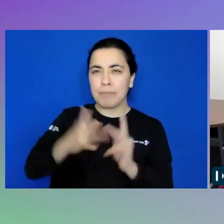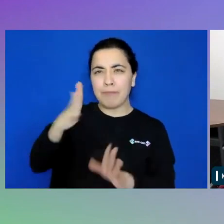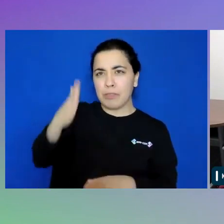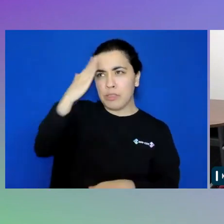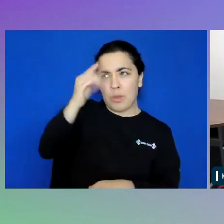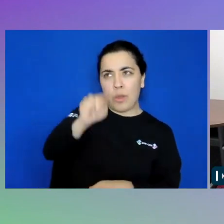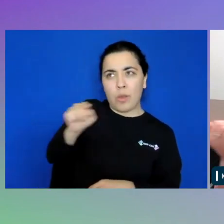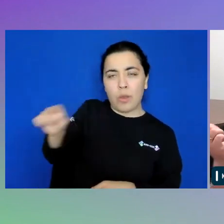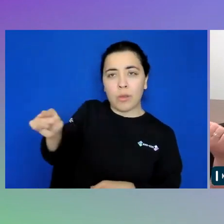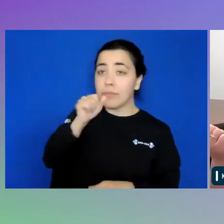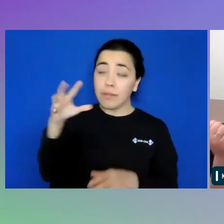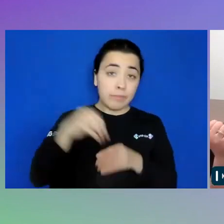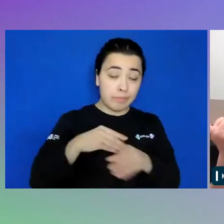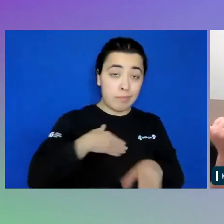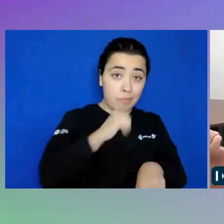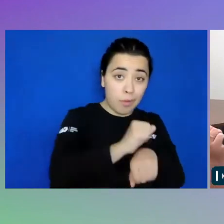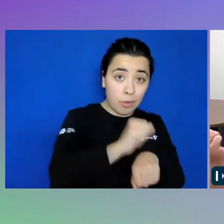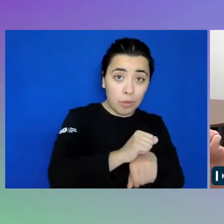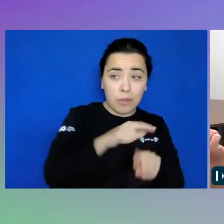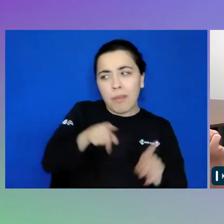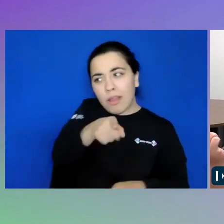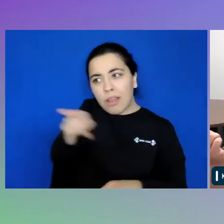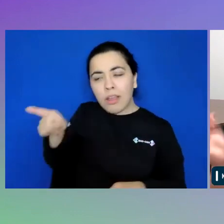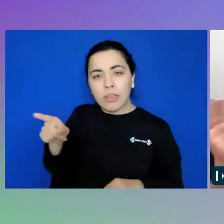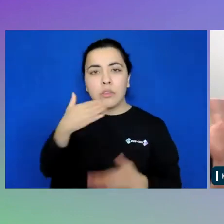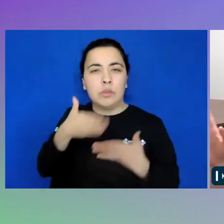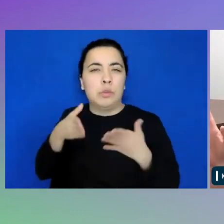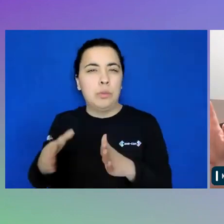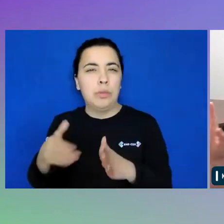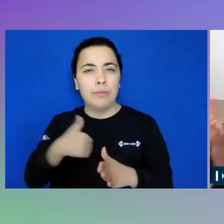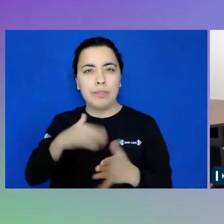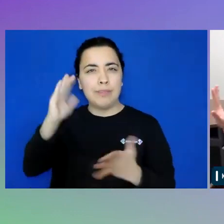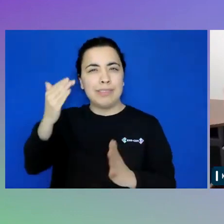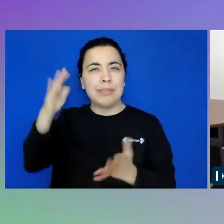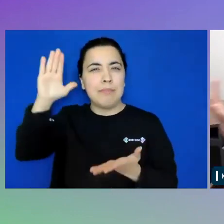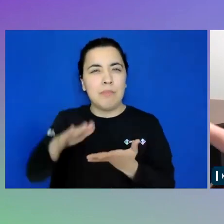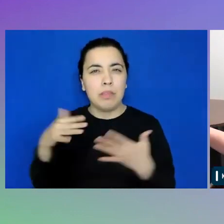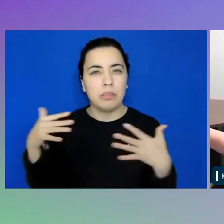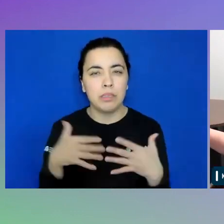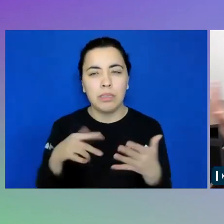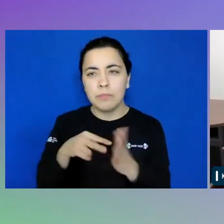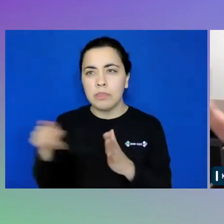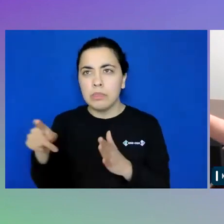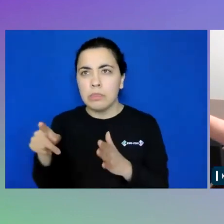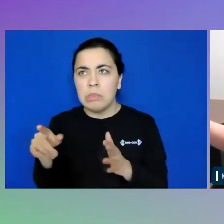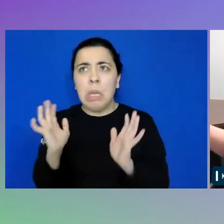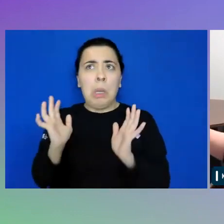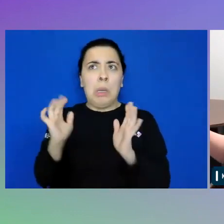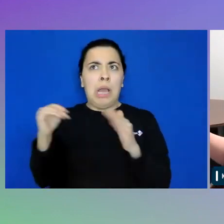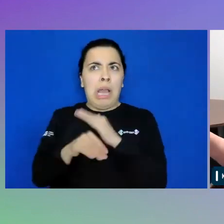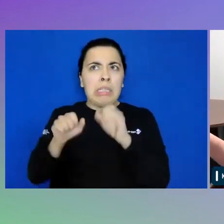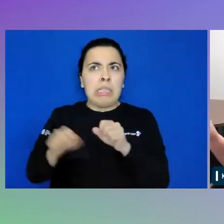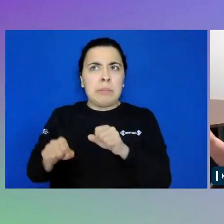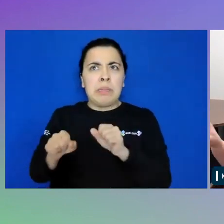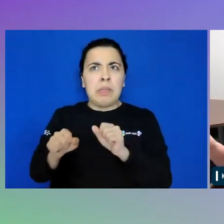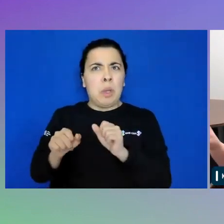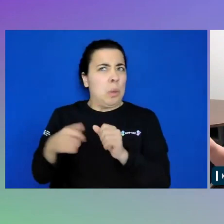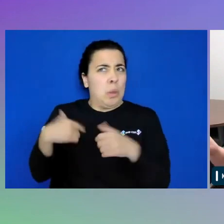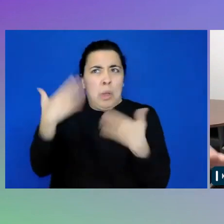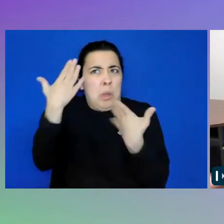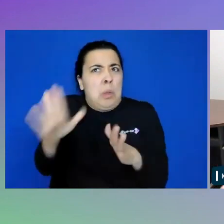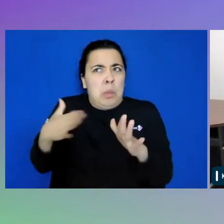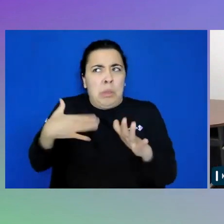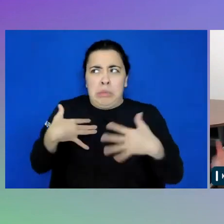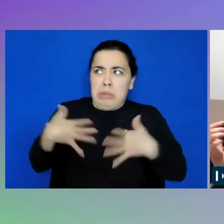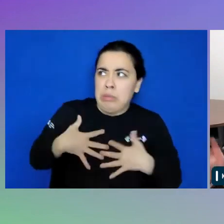way to, one, make yourself feel less scary. So accessibility is not out there. It's some scary person who's going to come in and tell me